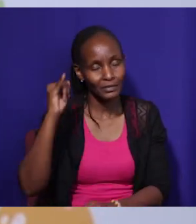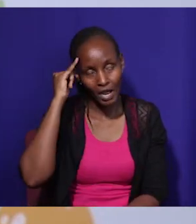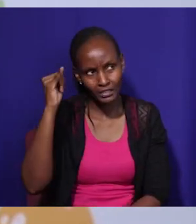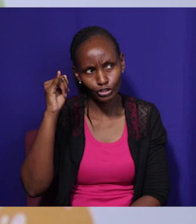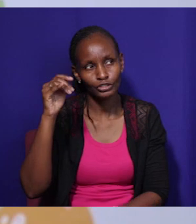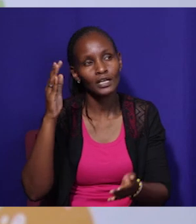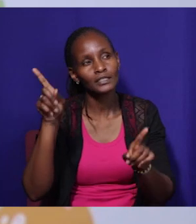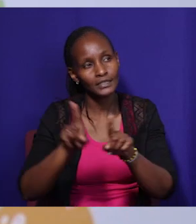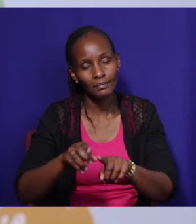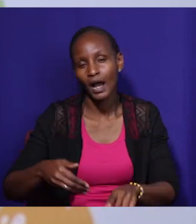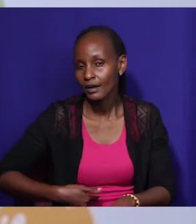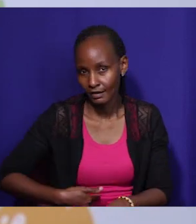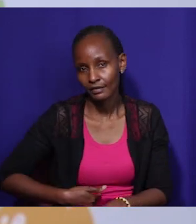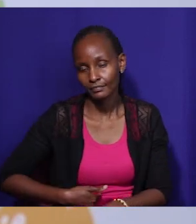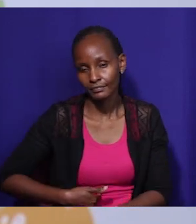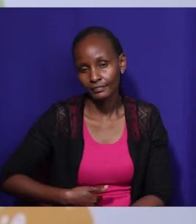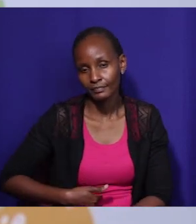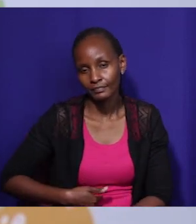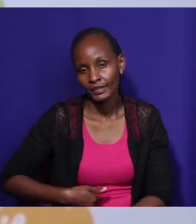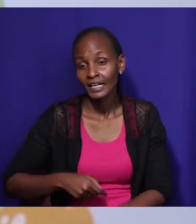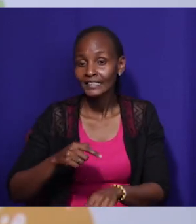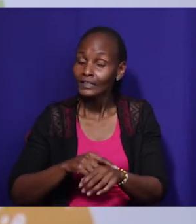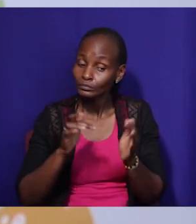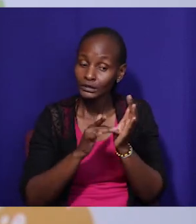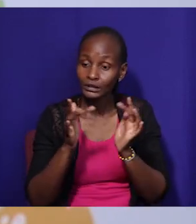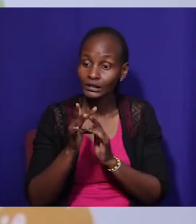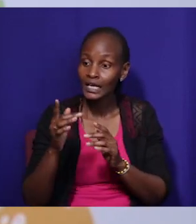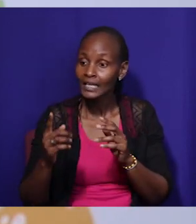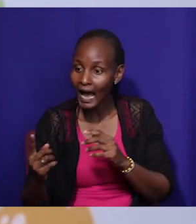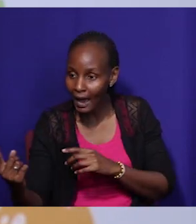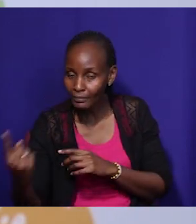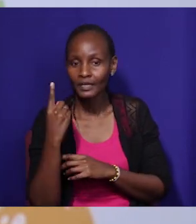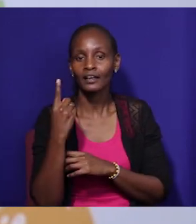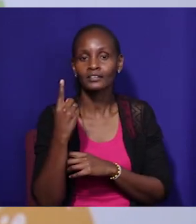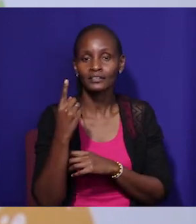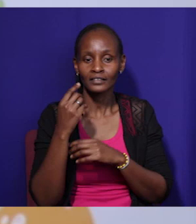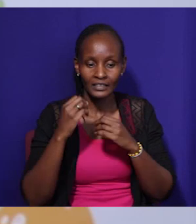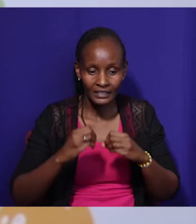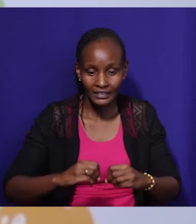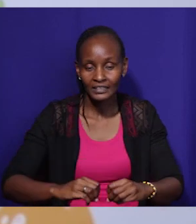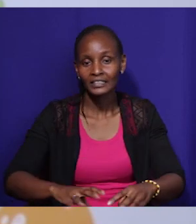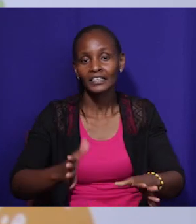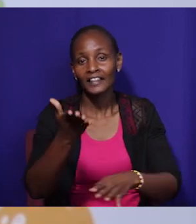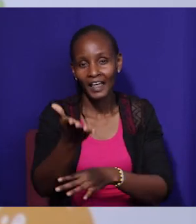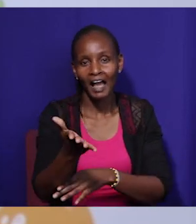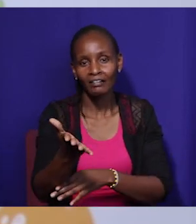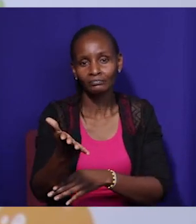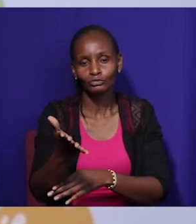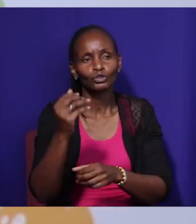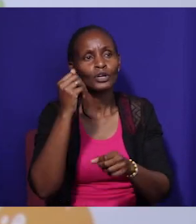hungry. Now, when Jesus appears on the scene, what does he tell them to do?